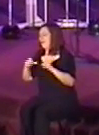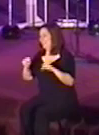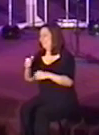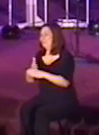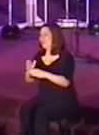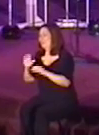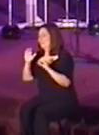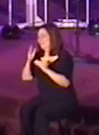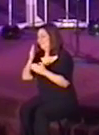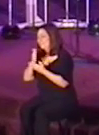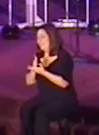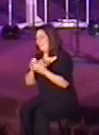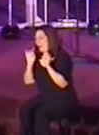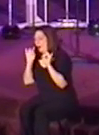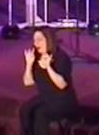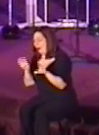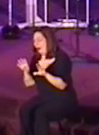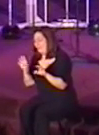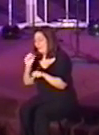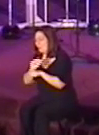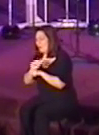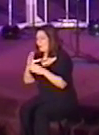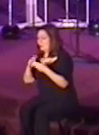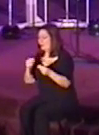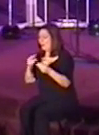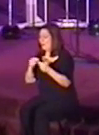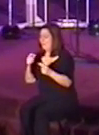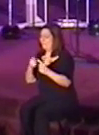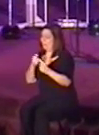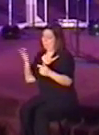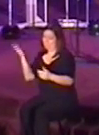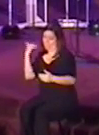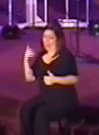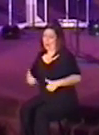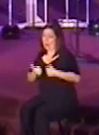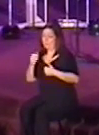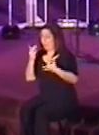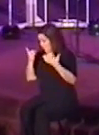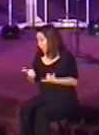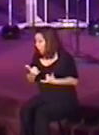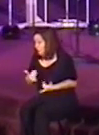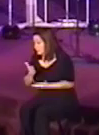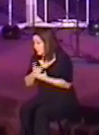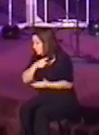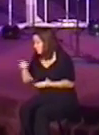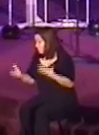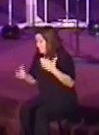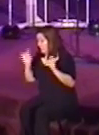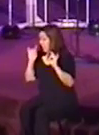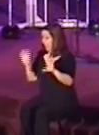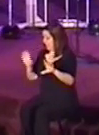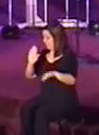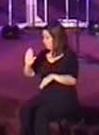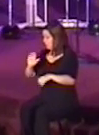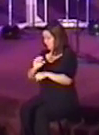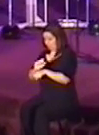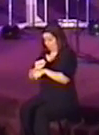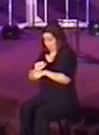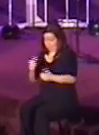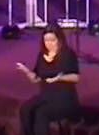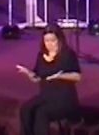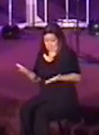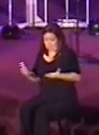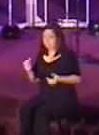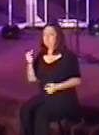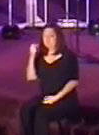stories, you know, from our previous life and or even now. And some of you may absolutely hate your job. And